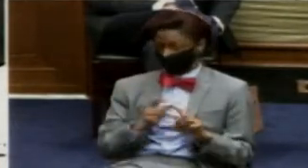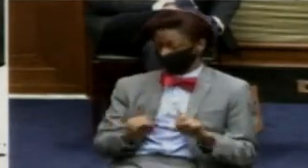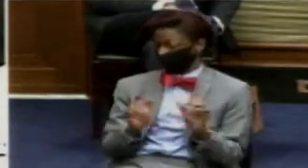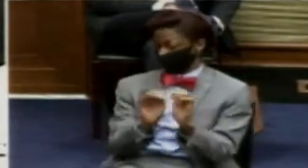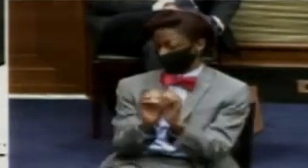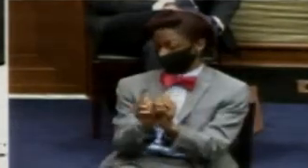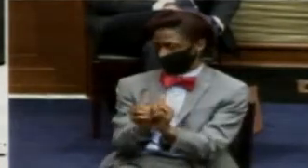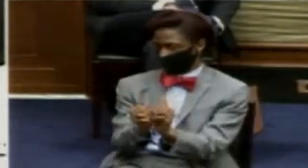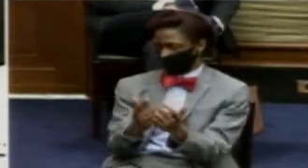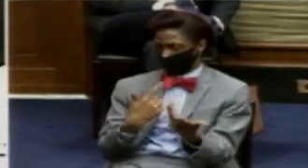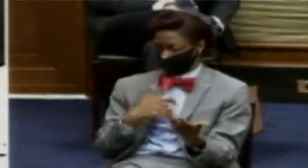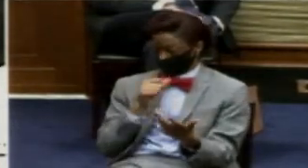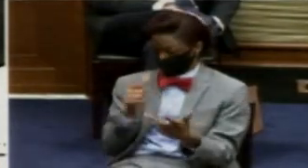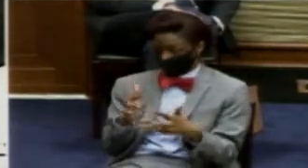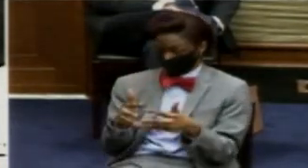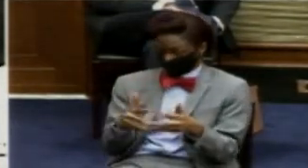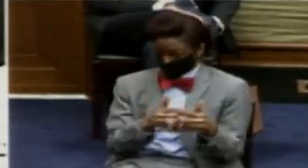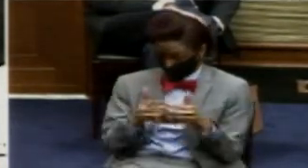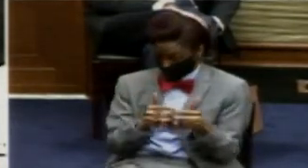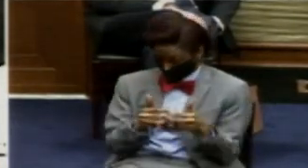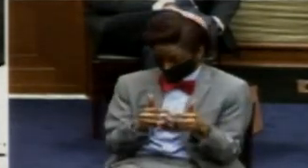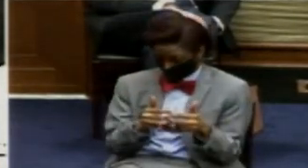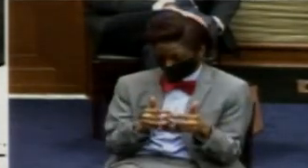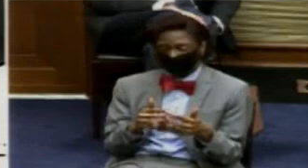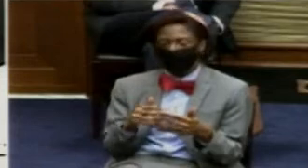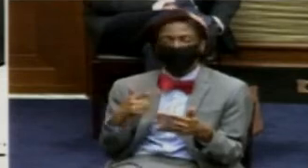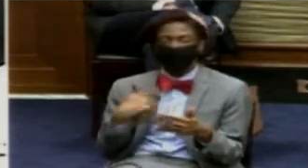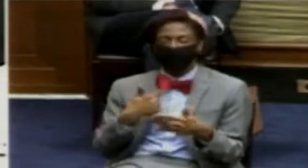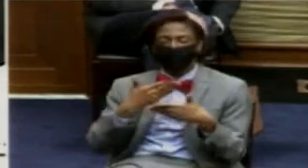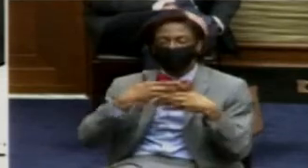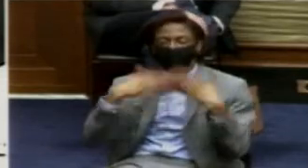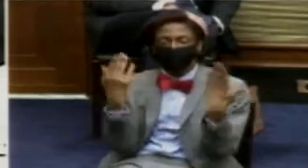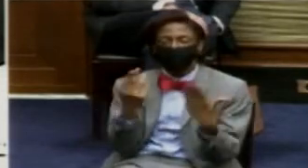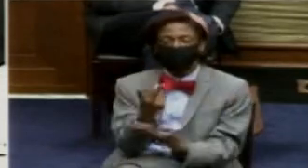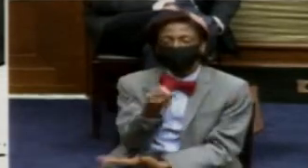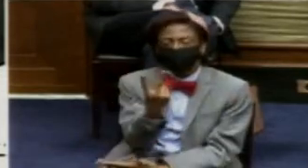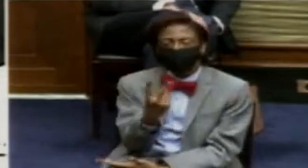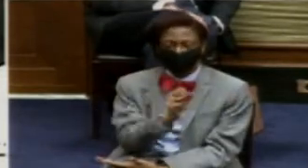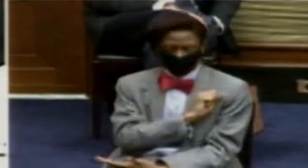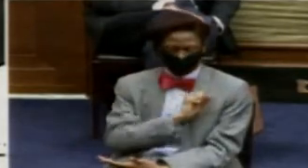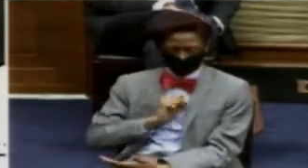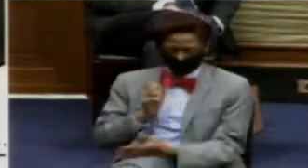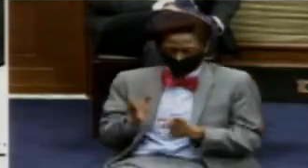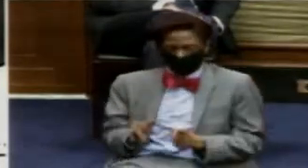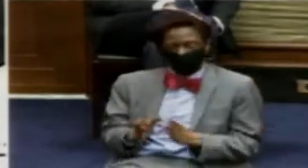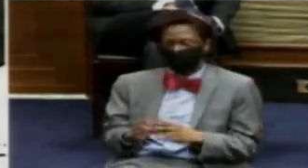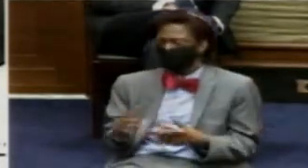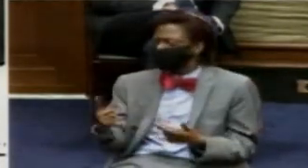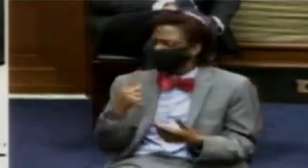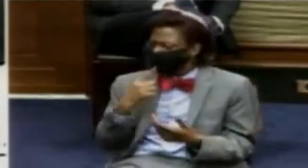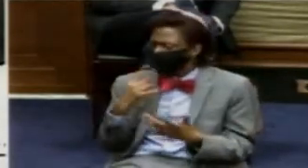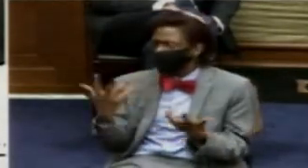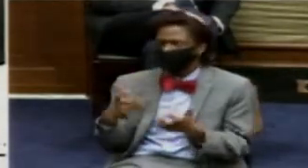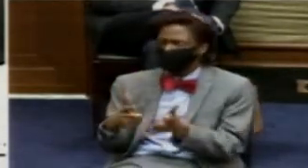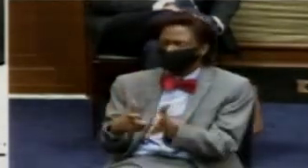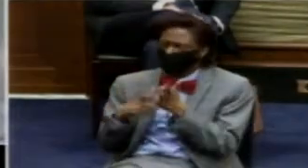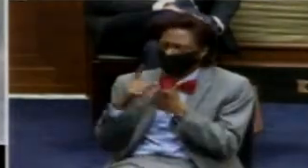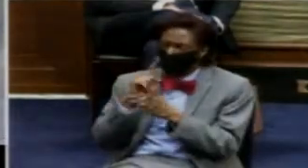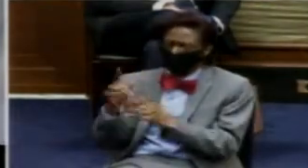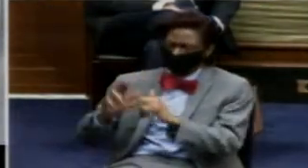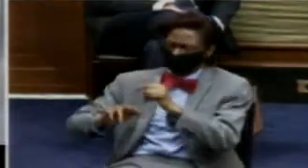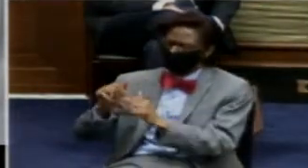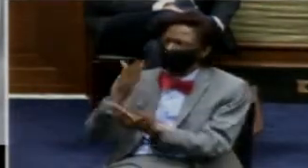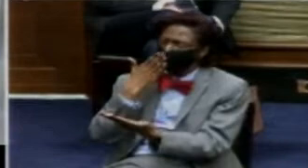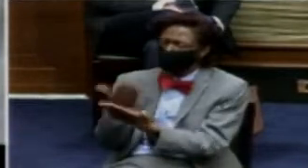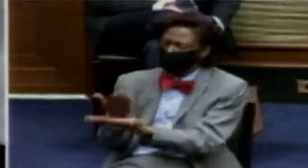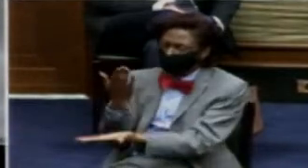that is un-American, is that we don't have 2 senators. You say, what does it take to build a good economy? Well, I only have 5 minutes.